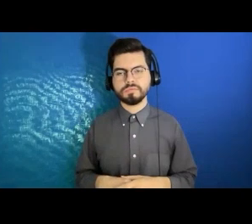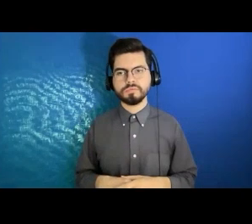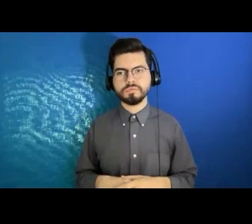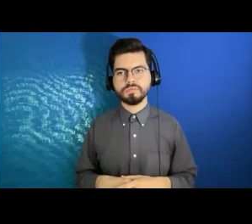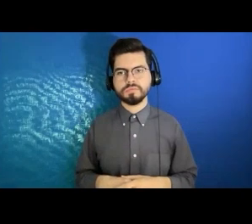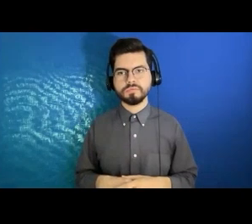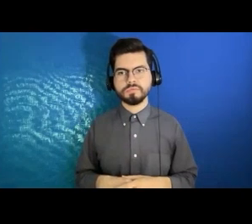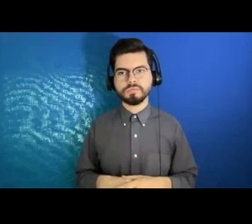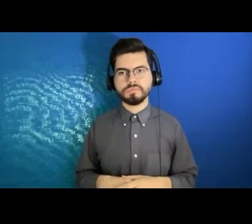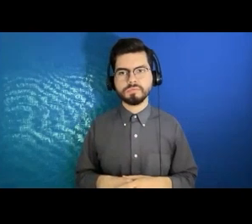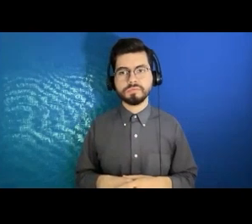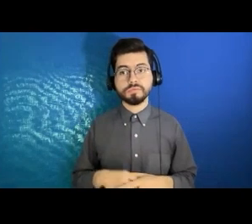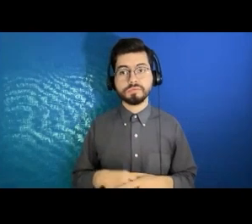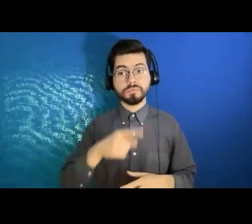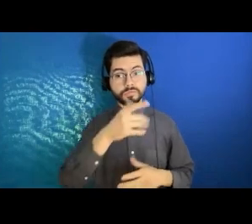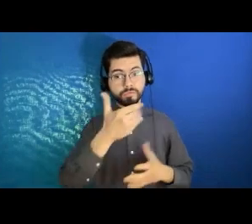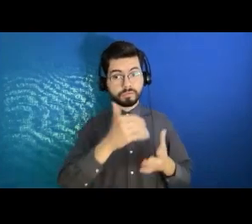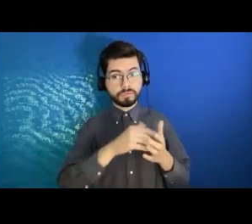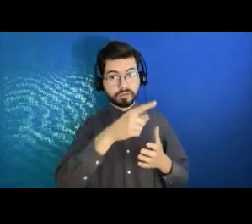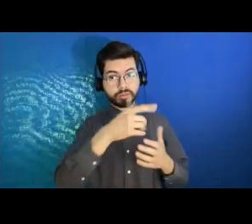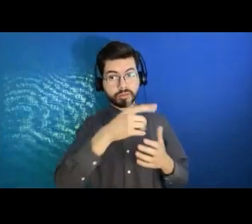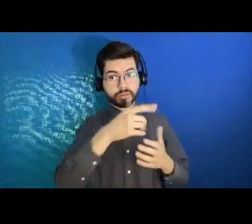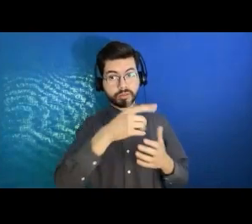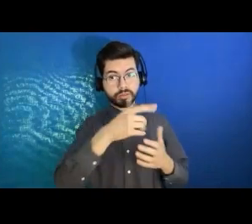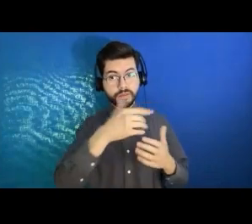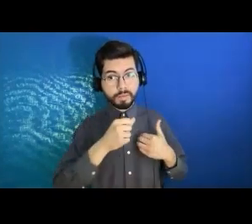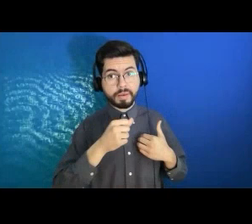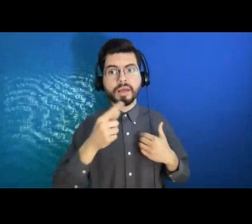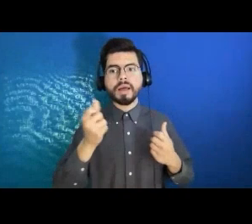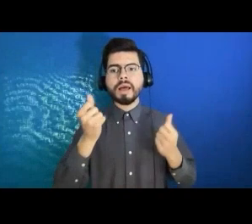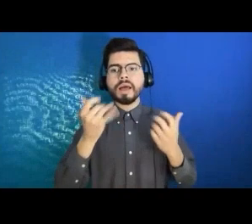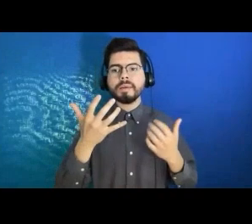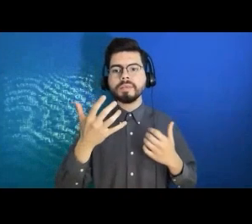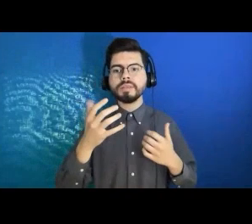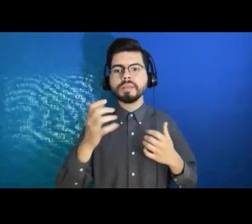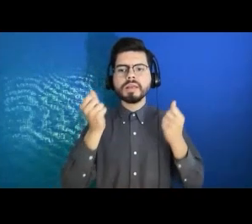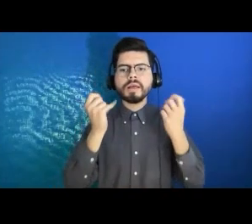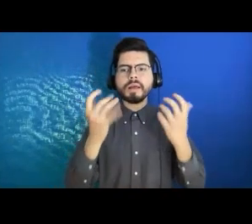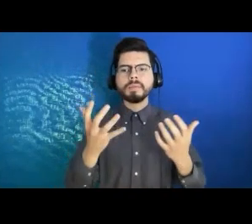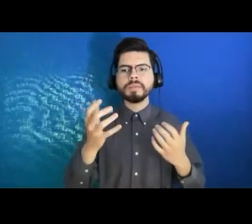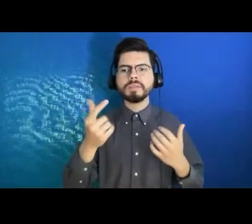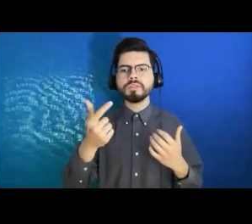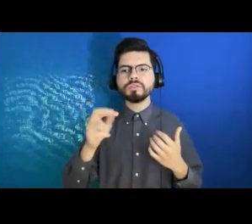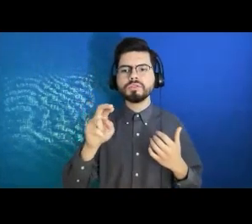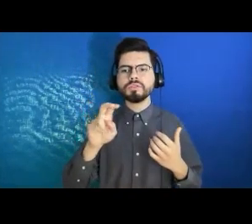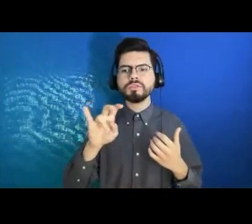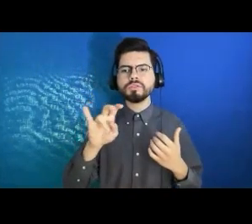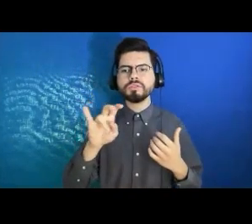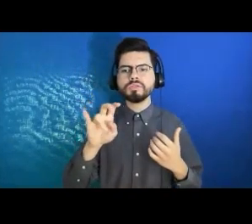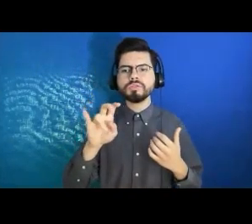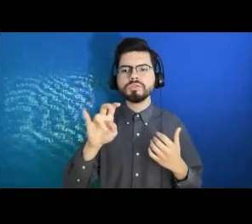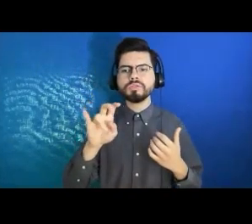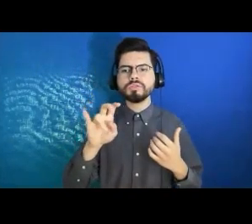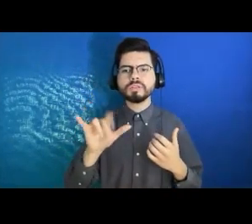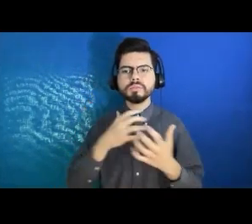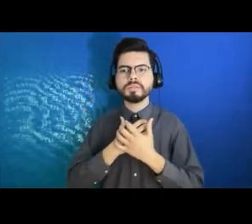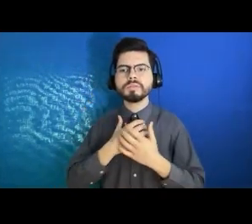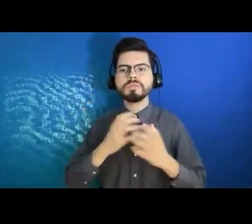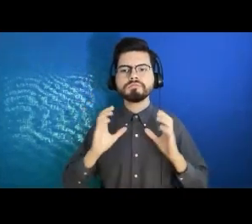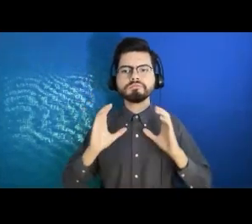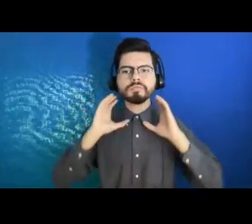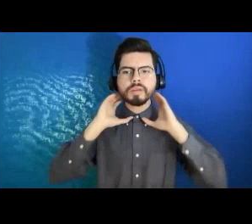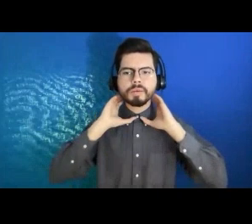Probably don't have to repeat that, right? Because she had a microphone. But how many grizzly bears are collared in Yellowstone? Yeah. Okay. Sorry. I don't know the